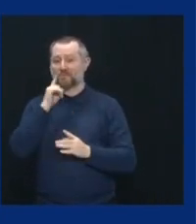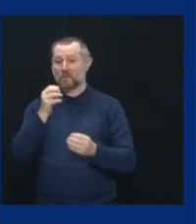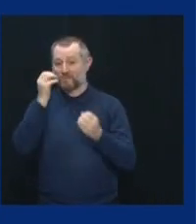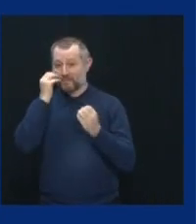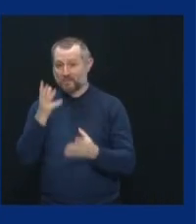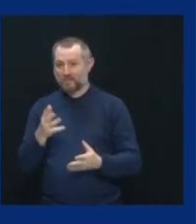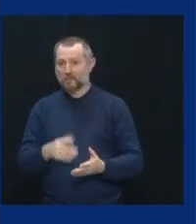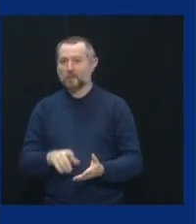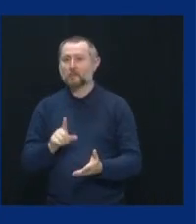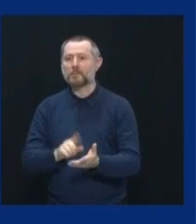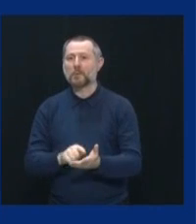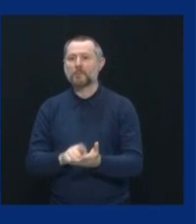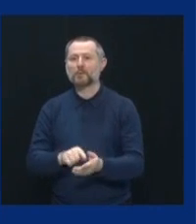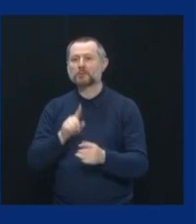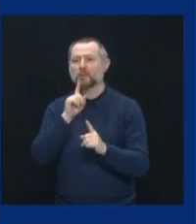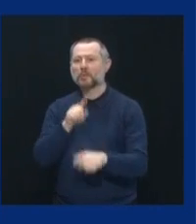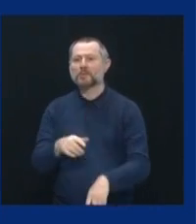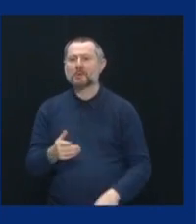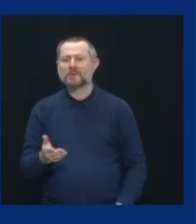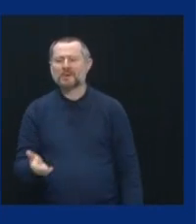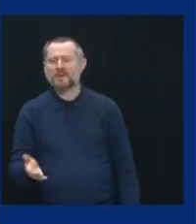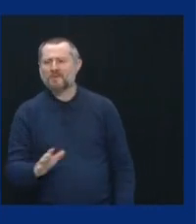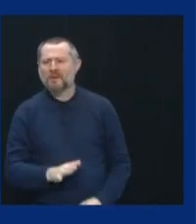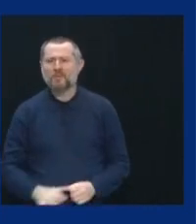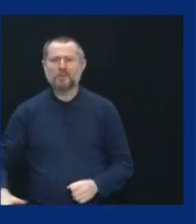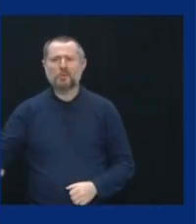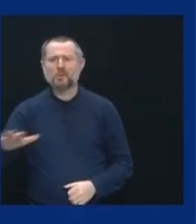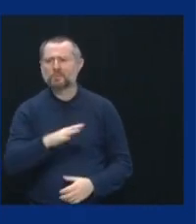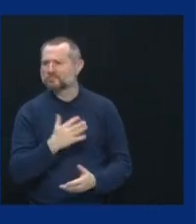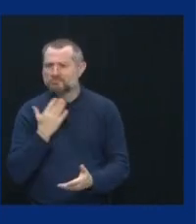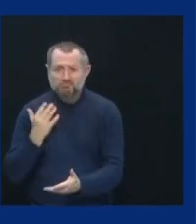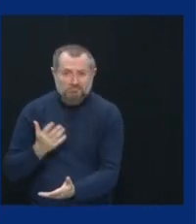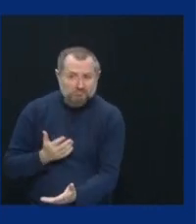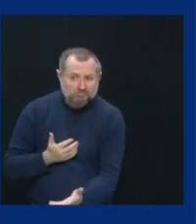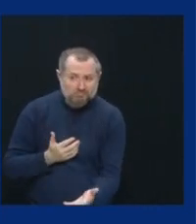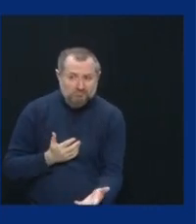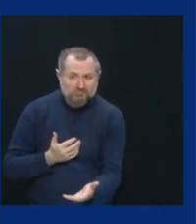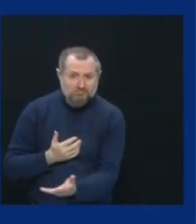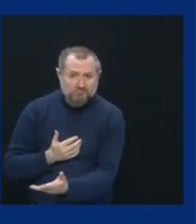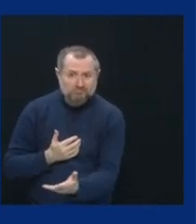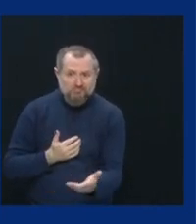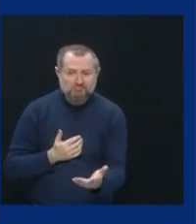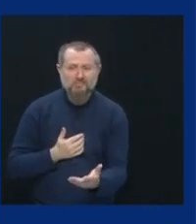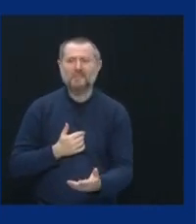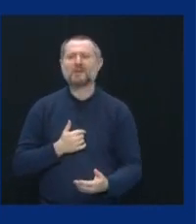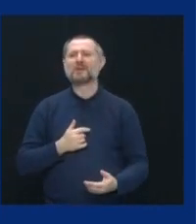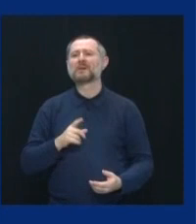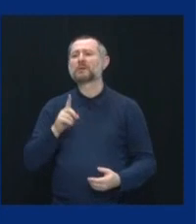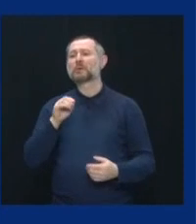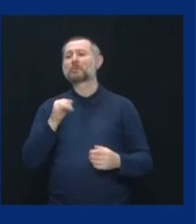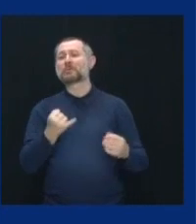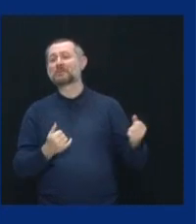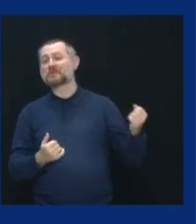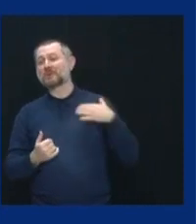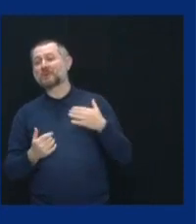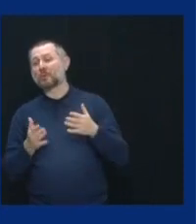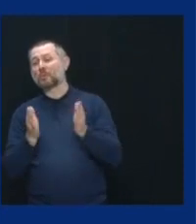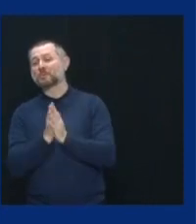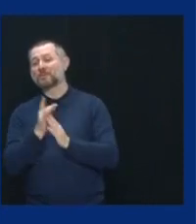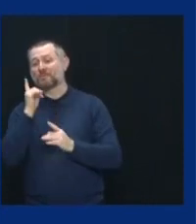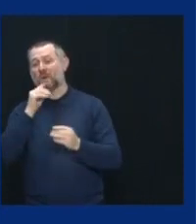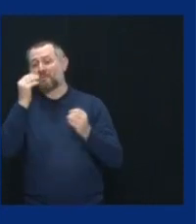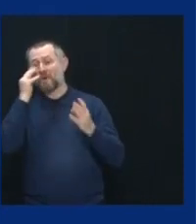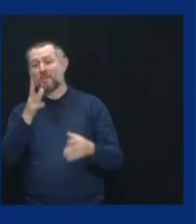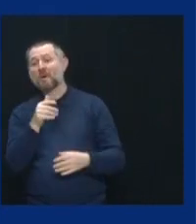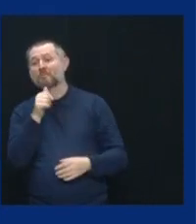newspaper. The fact that we received a Department of Justice request for information on private nursing homes